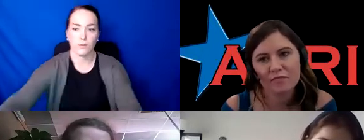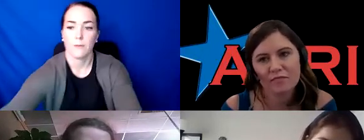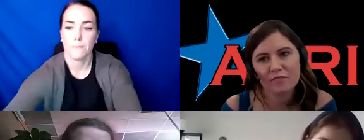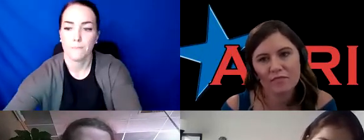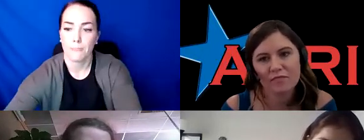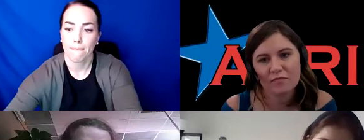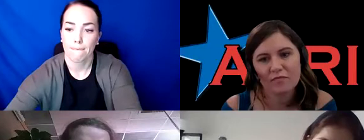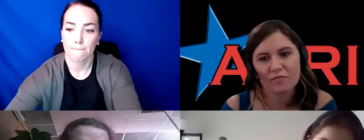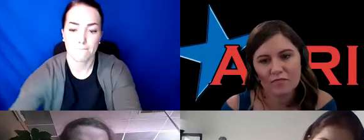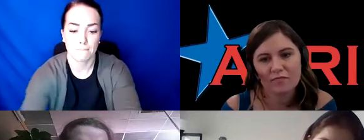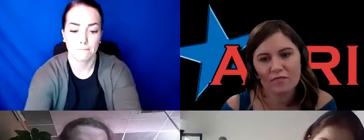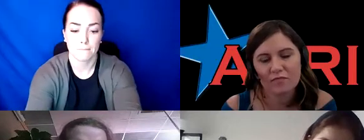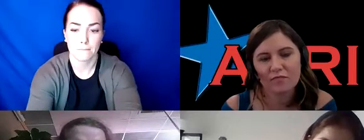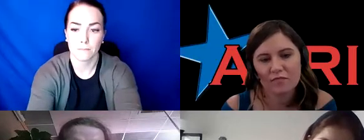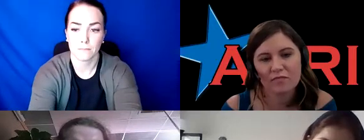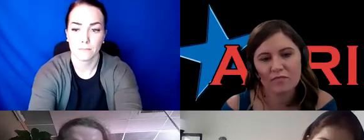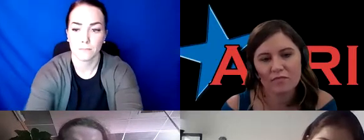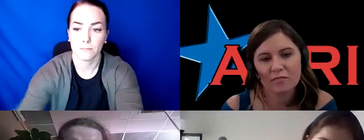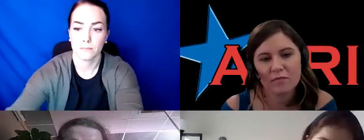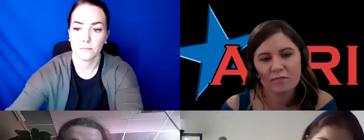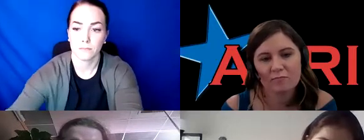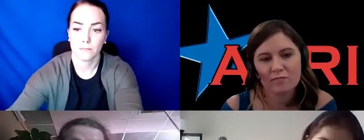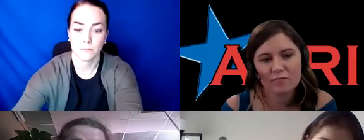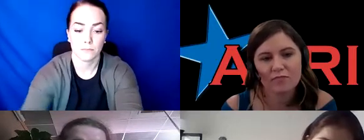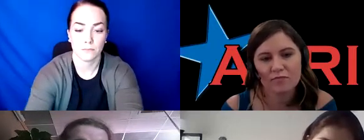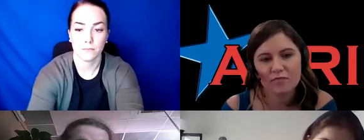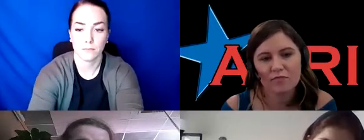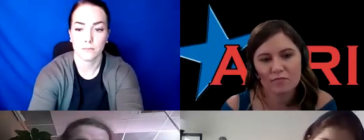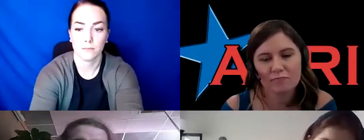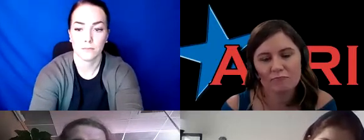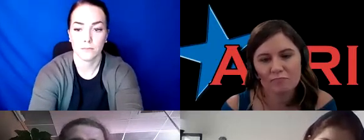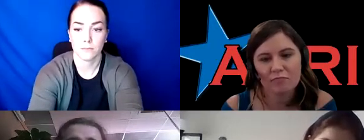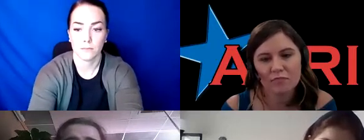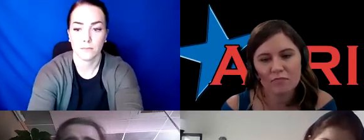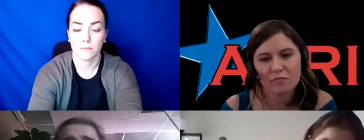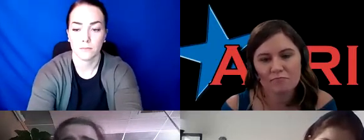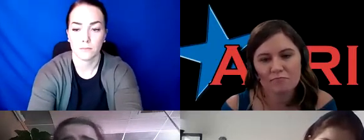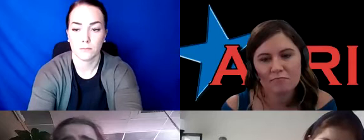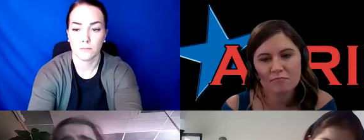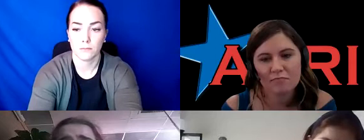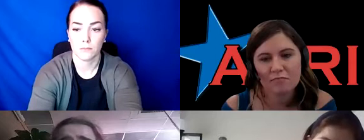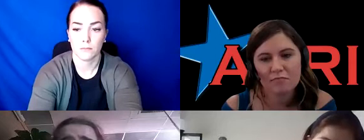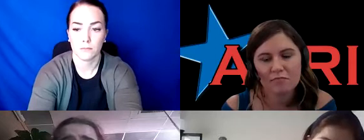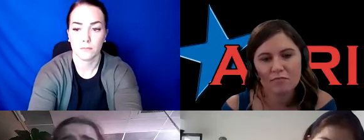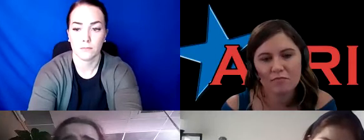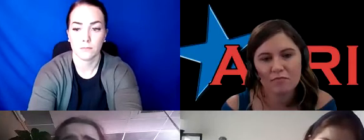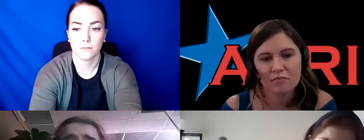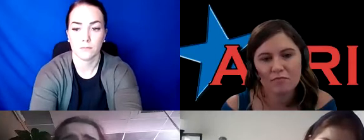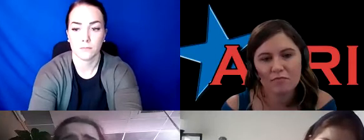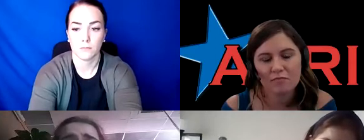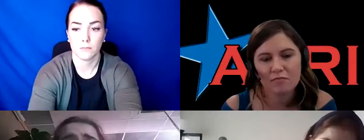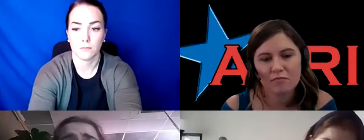have to ask people for help. So that was a big thing for him. So I find